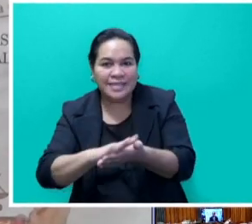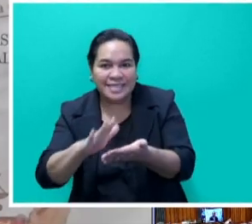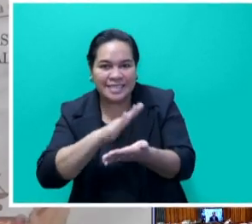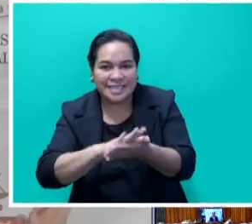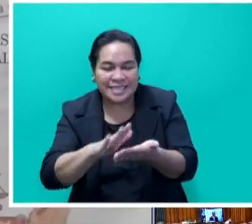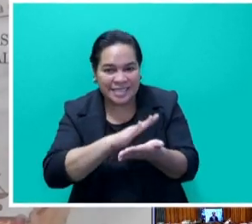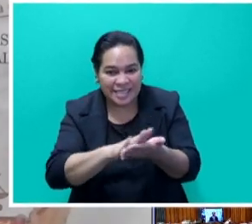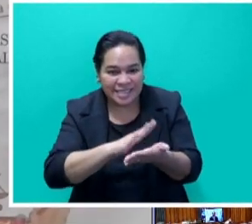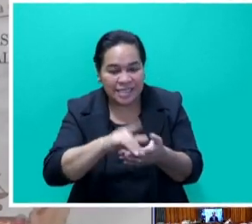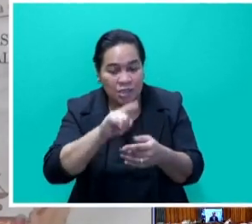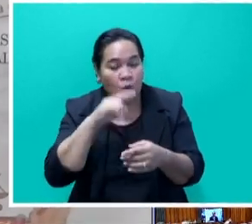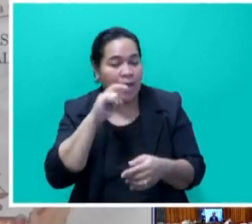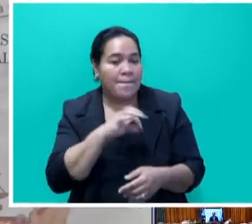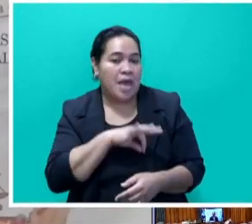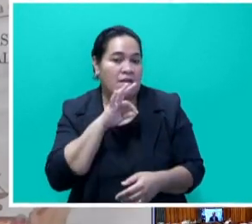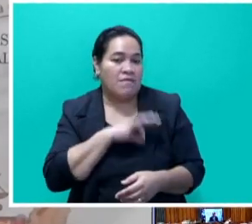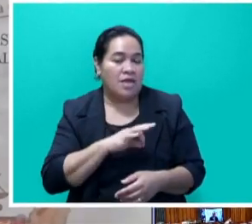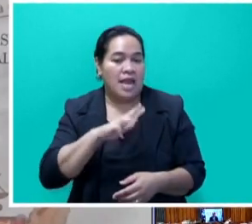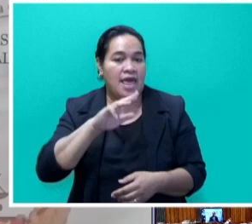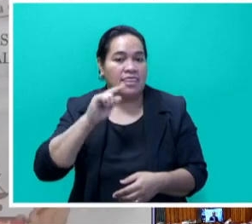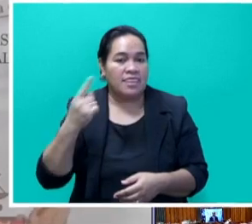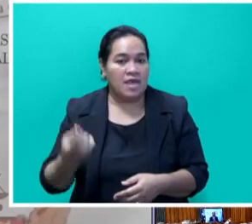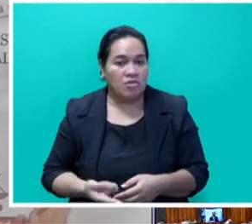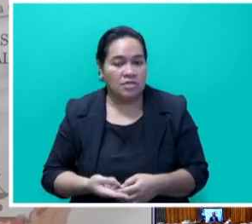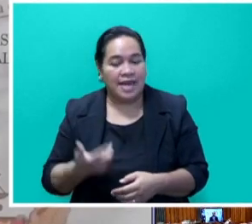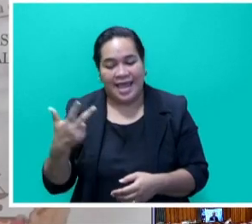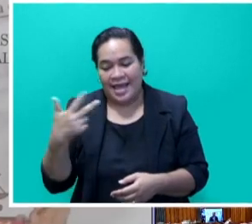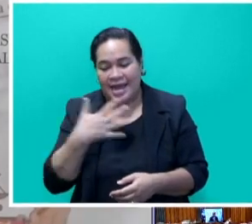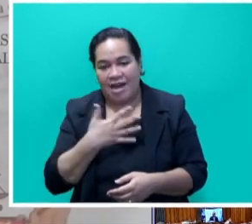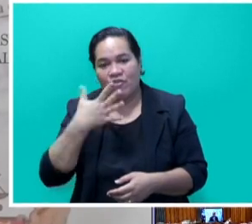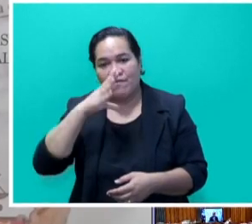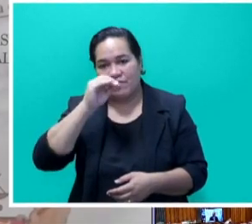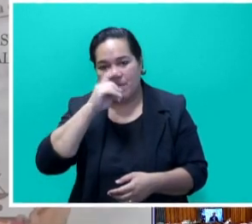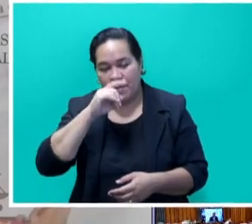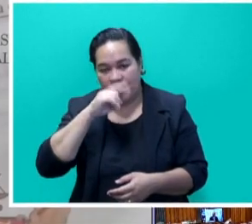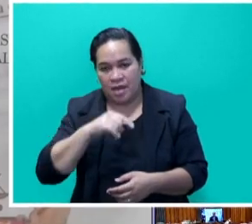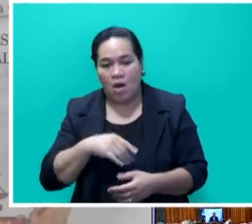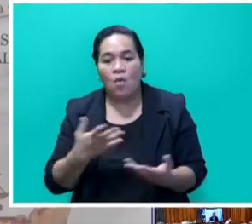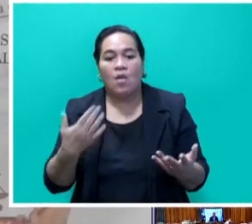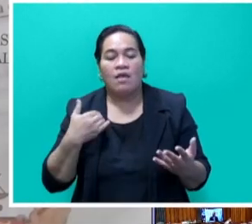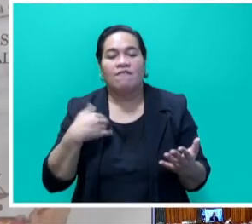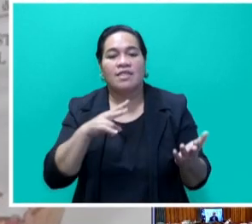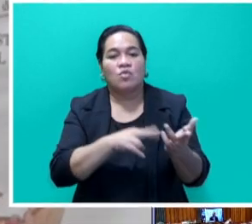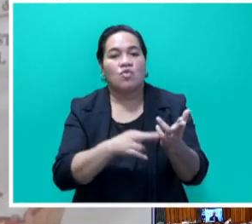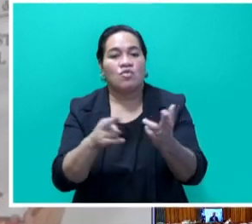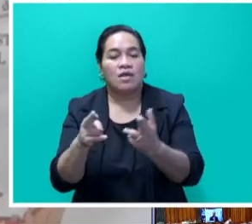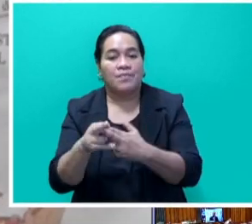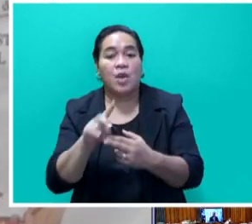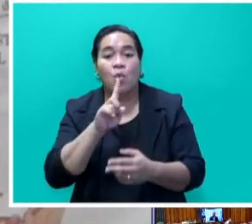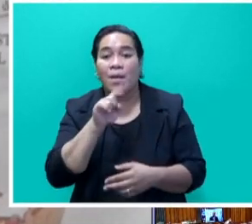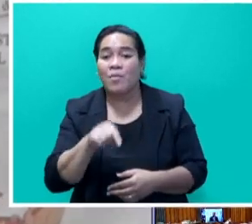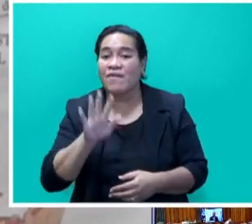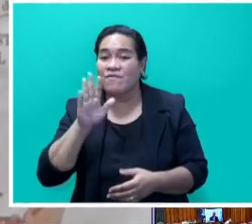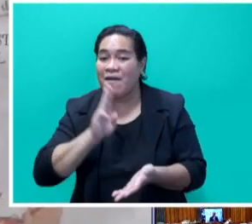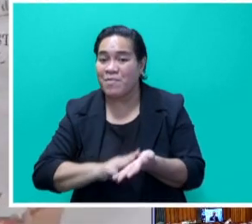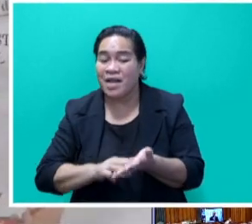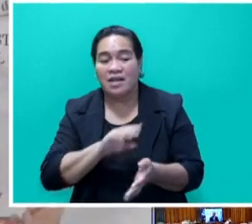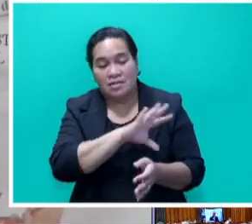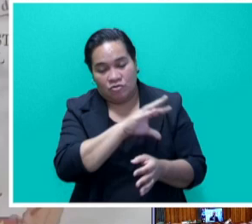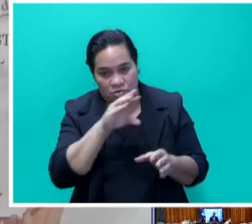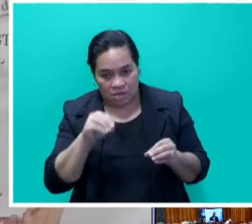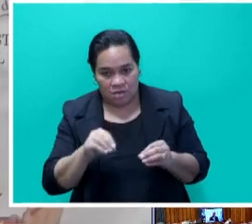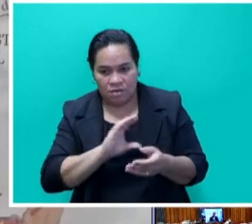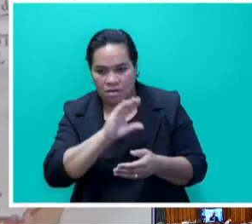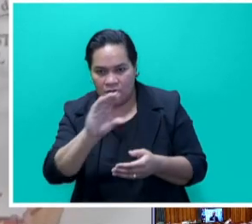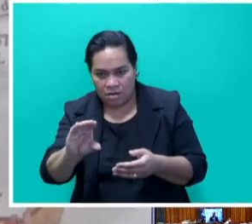projects will benefit over 9,850 people in the rural areas. $1.5 million has been received for rural water cutting